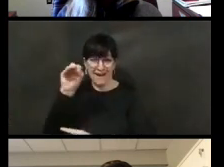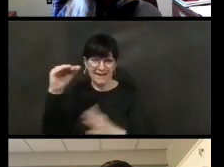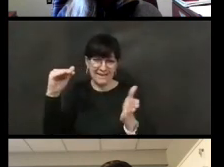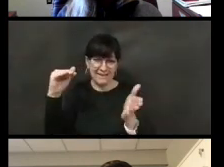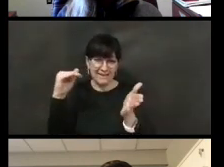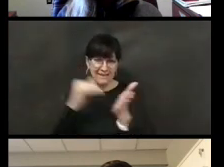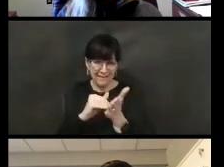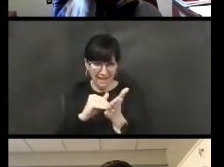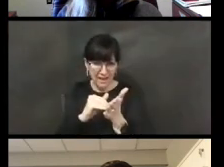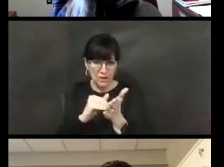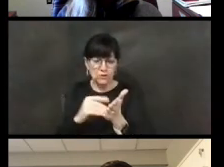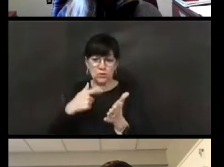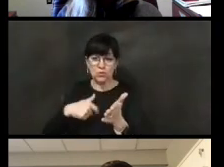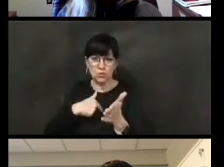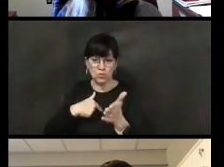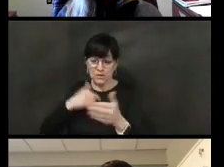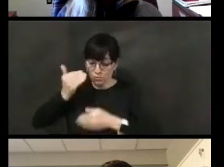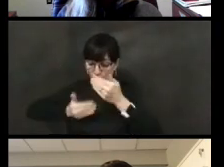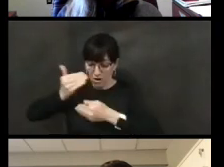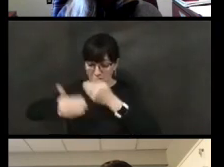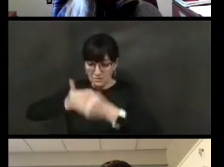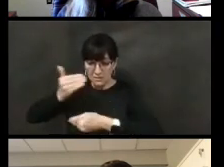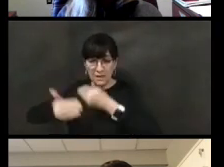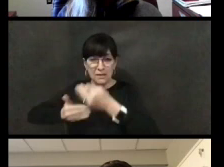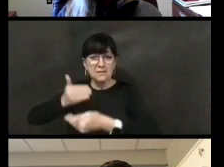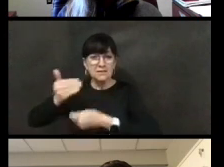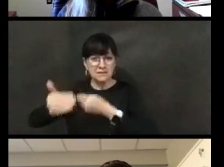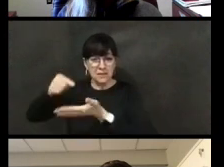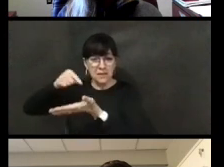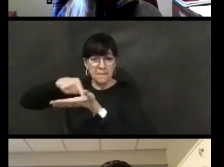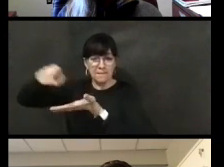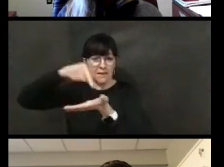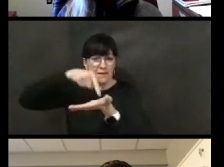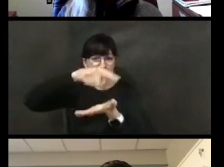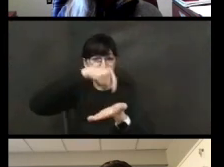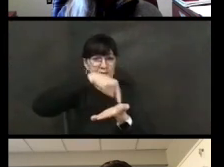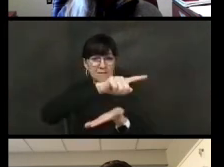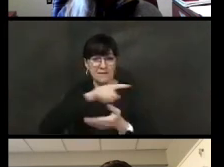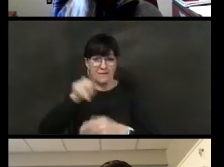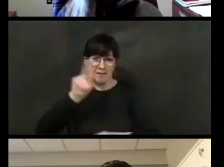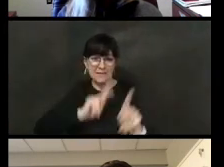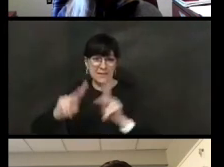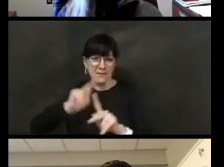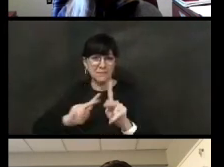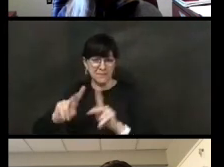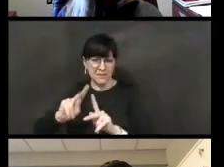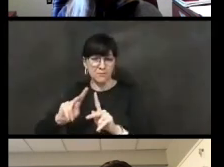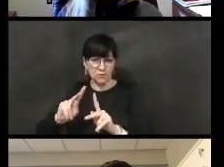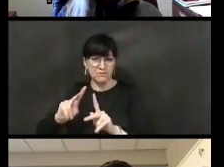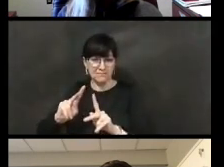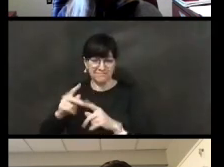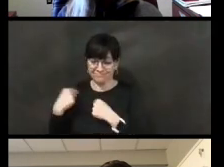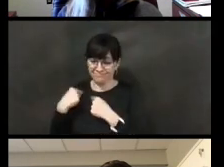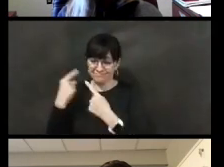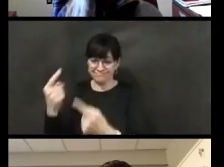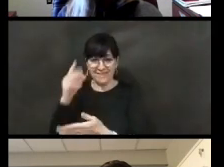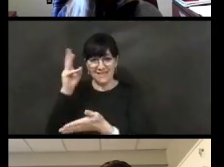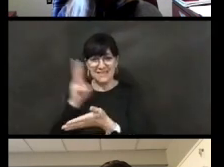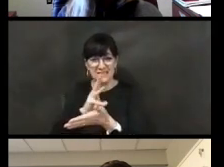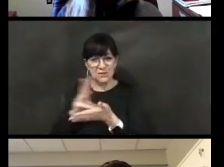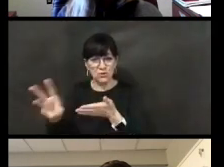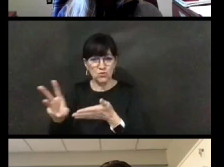million in benefits over the last 6 weeks. So it's an extreme number of claims that we're